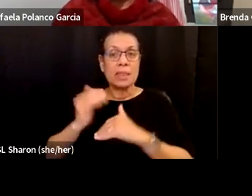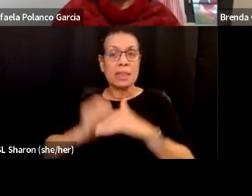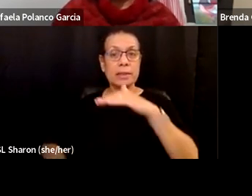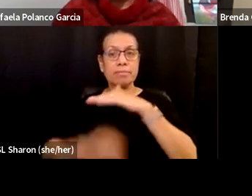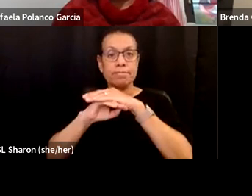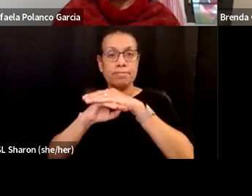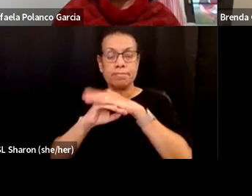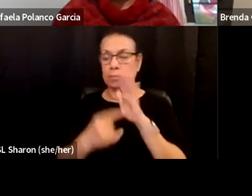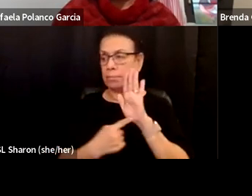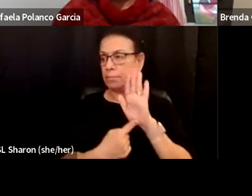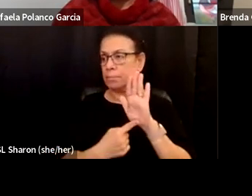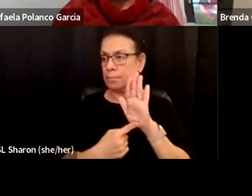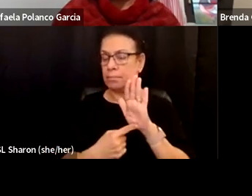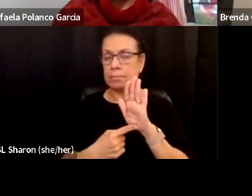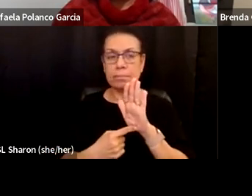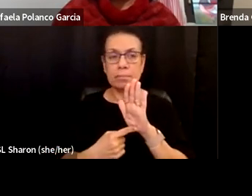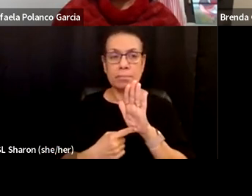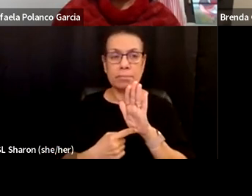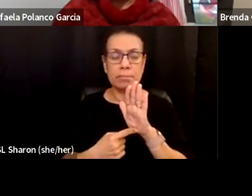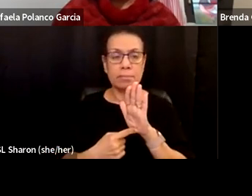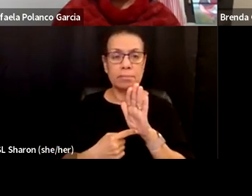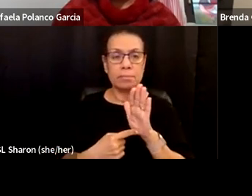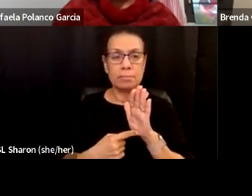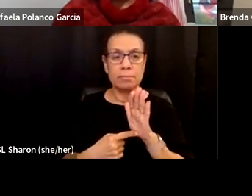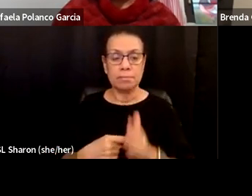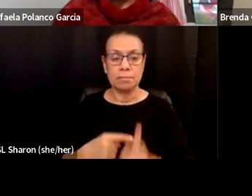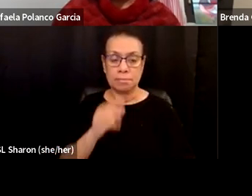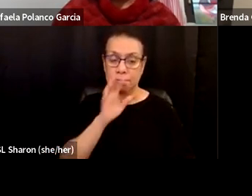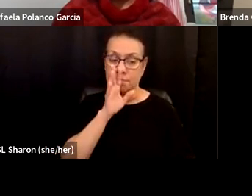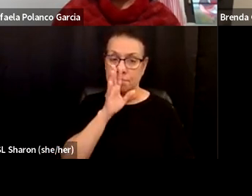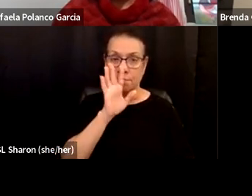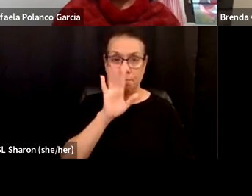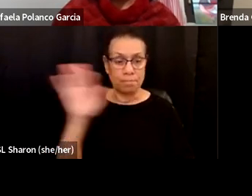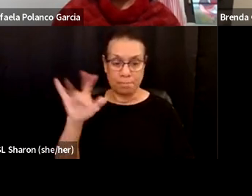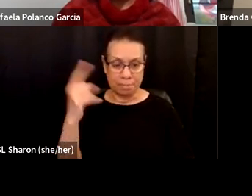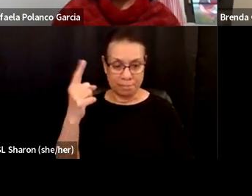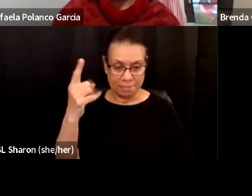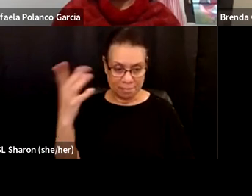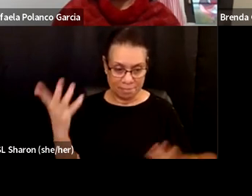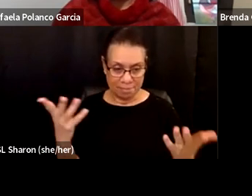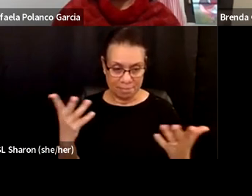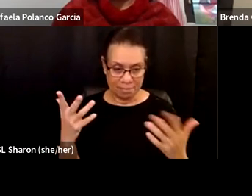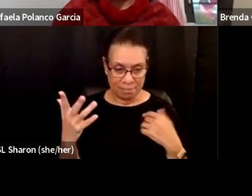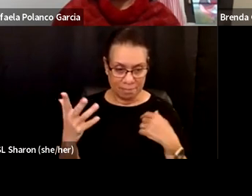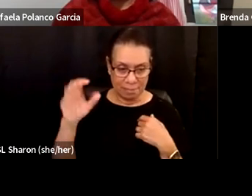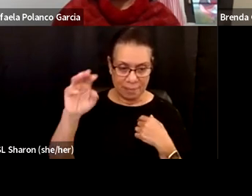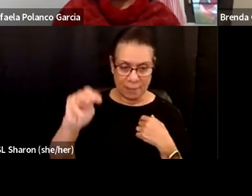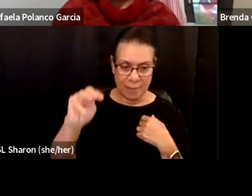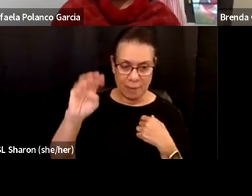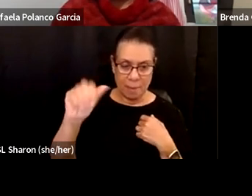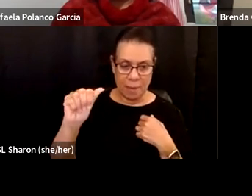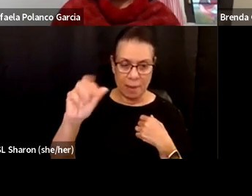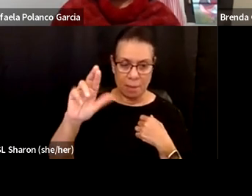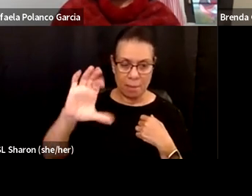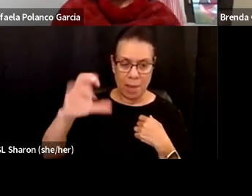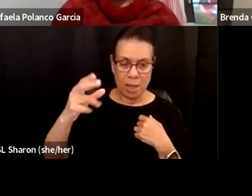perfect example is the margarita munis and so as we're making decisions for expansions for some schools and not